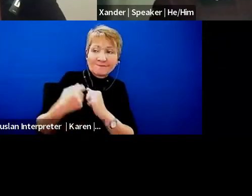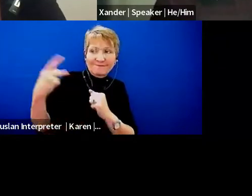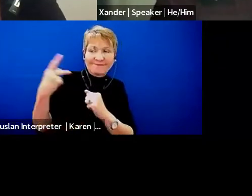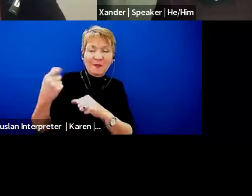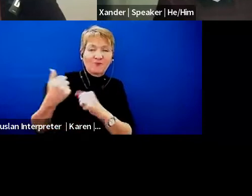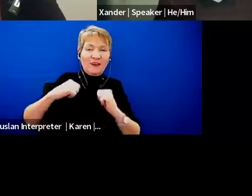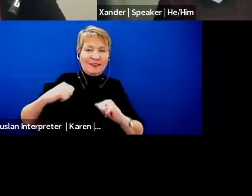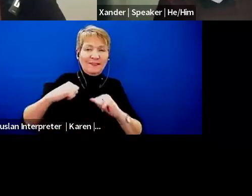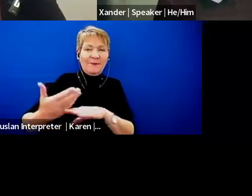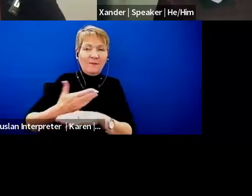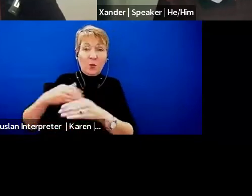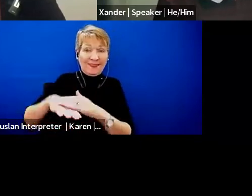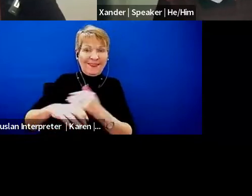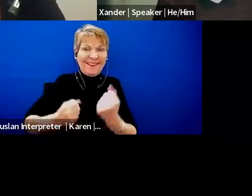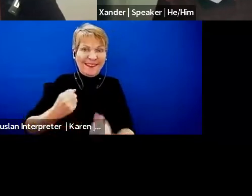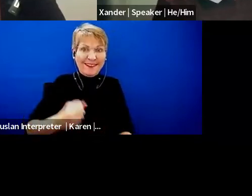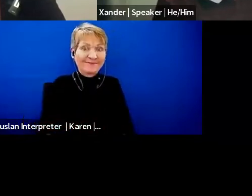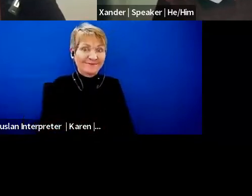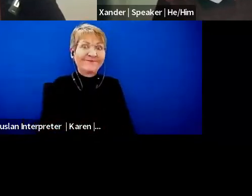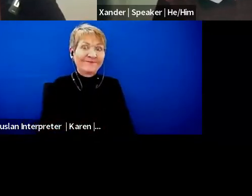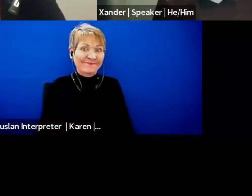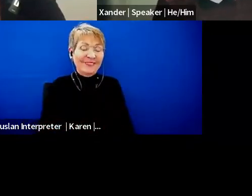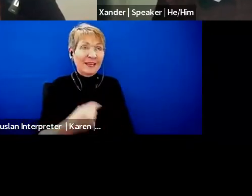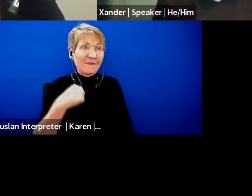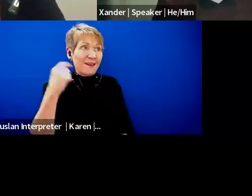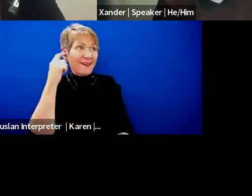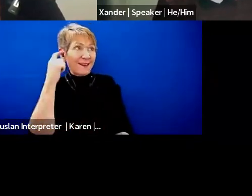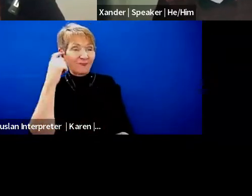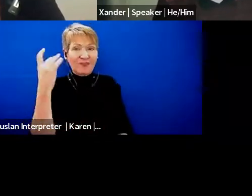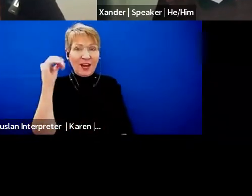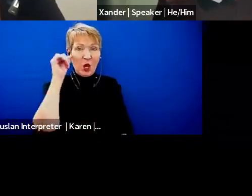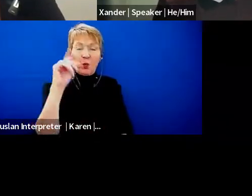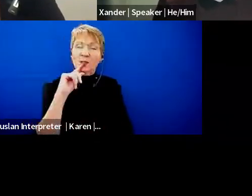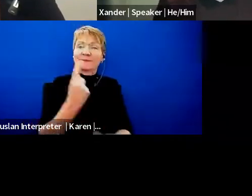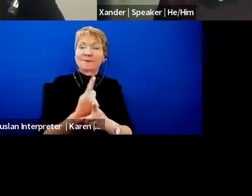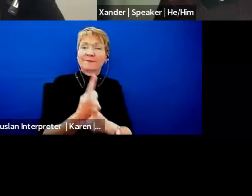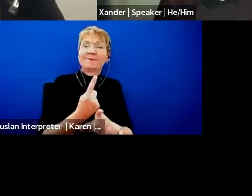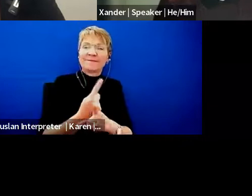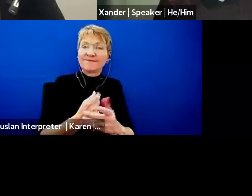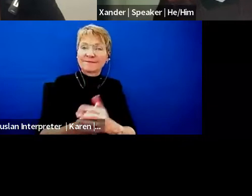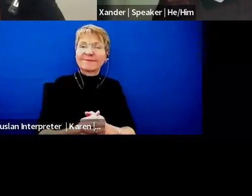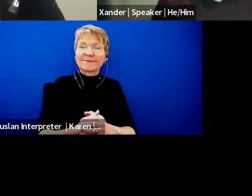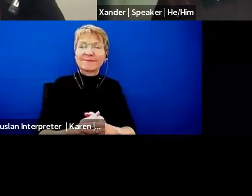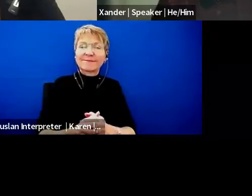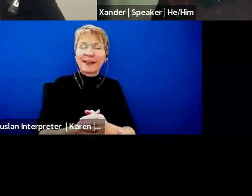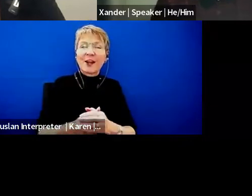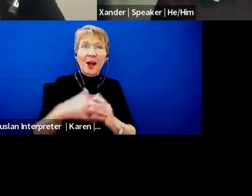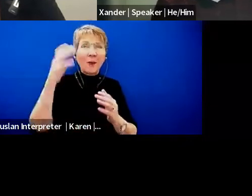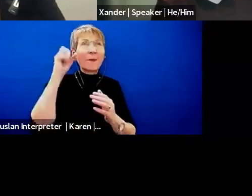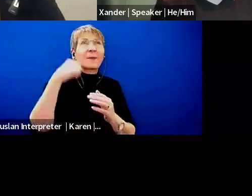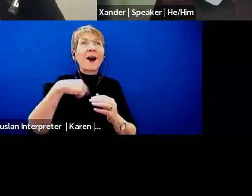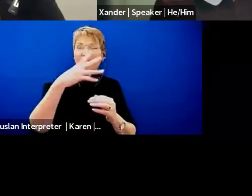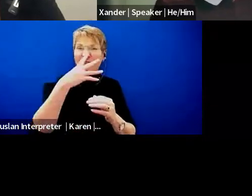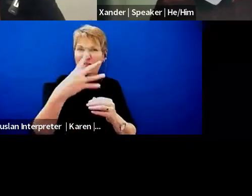in the car. So I had the speech sorted in my head, even from, as I said previously, I remember being 4 and doing